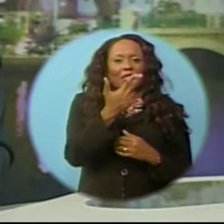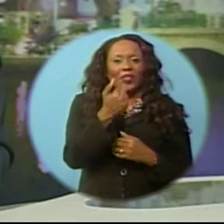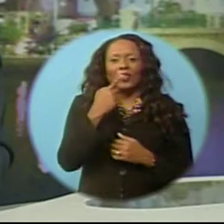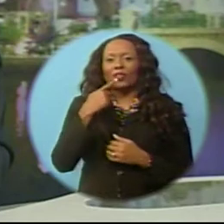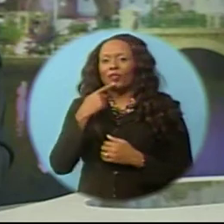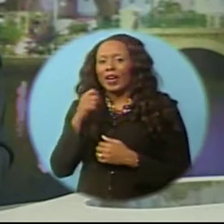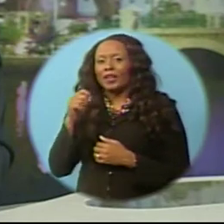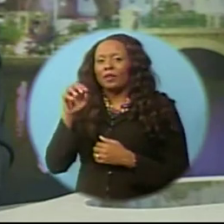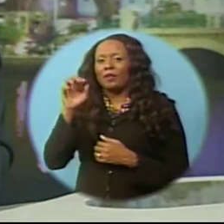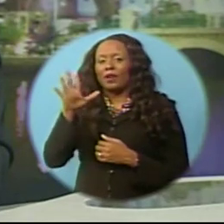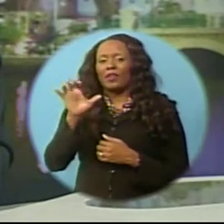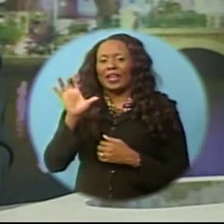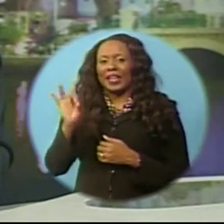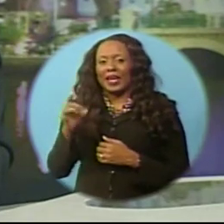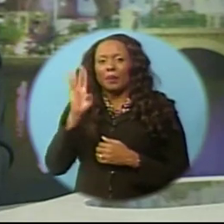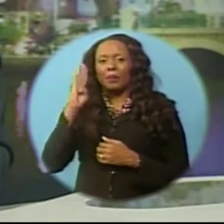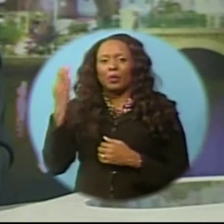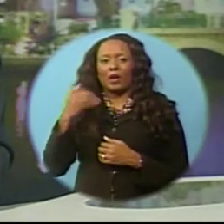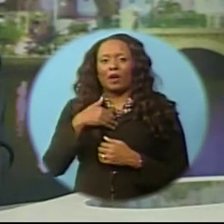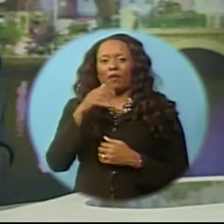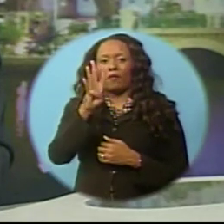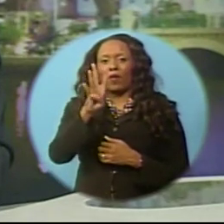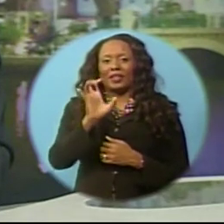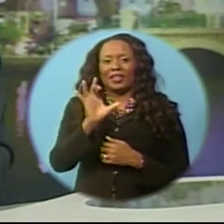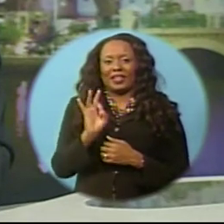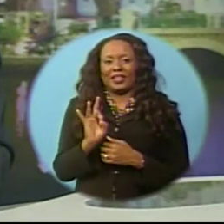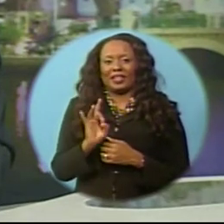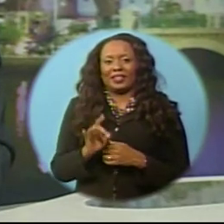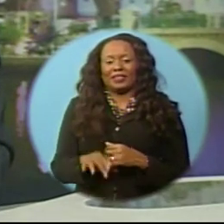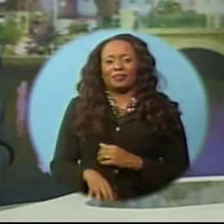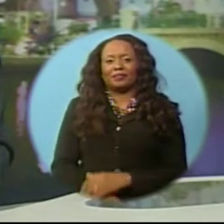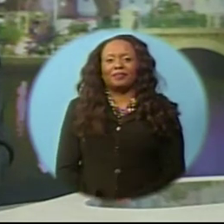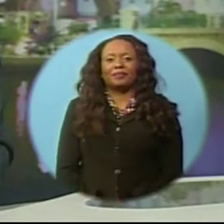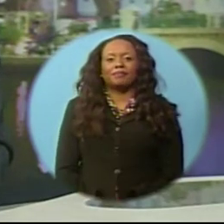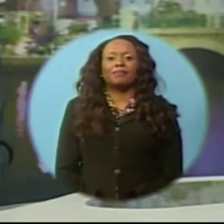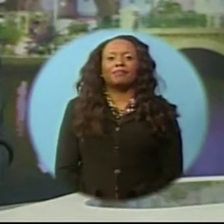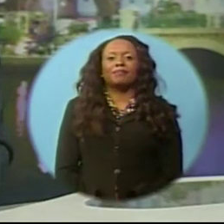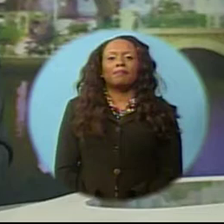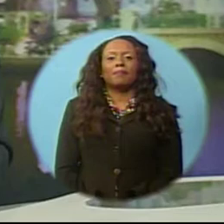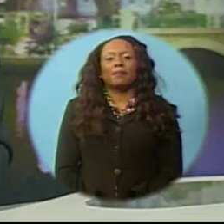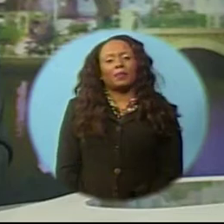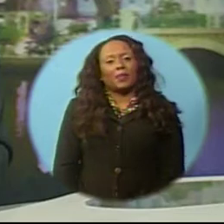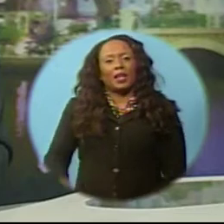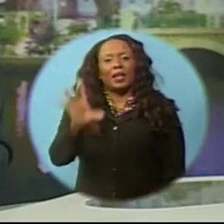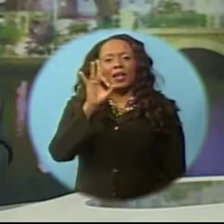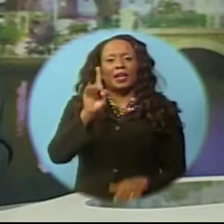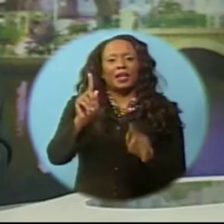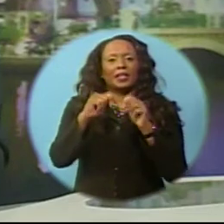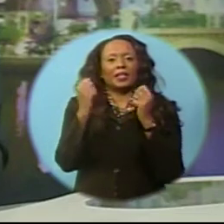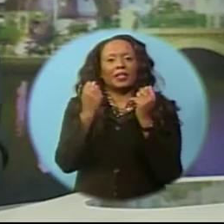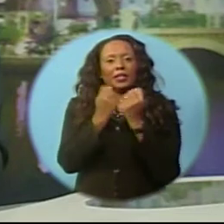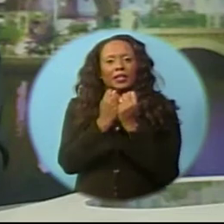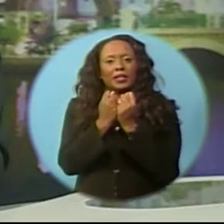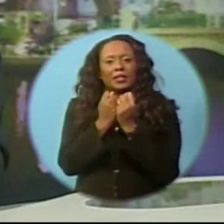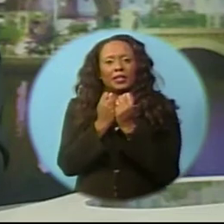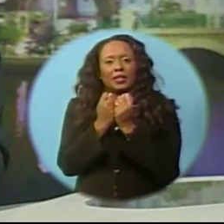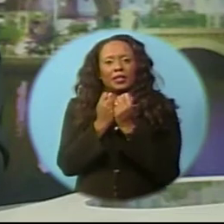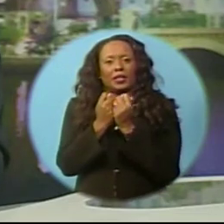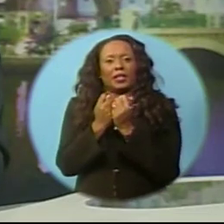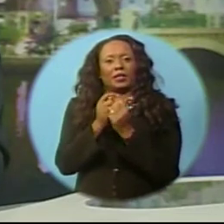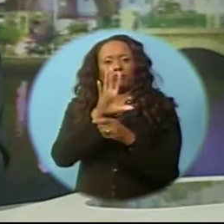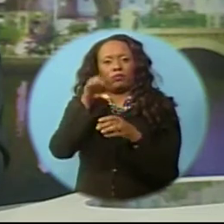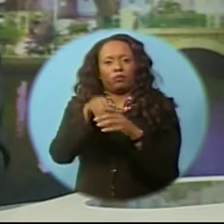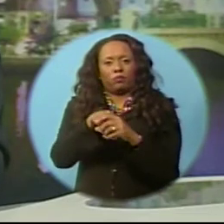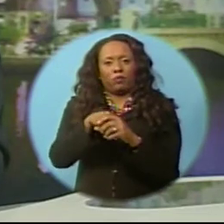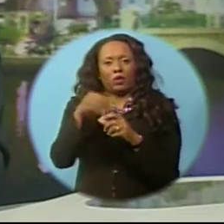508. Blue were well off the pace with 408. 8 teams will vie for the Roger Gooding Memorial 6-goal polo